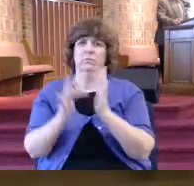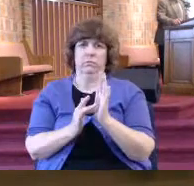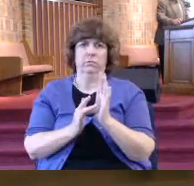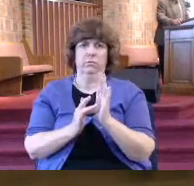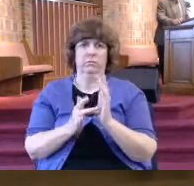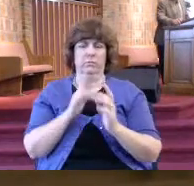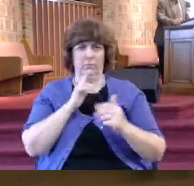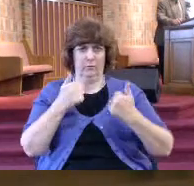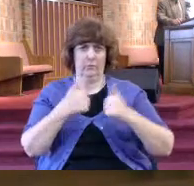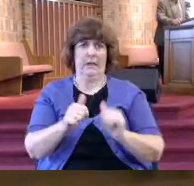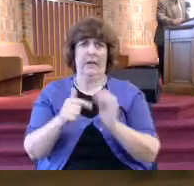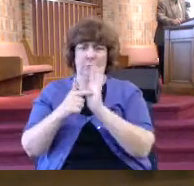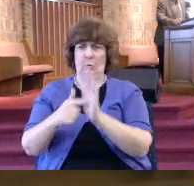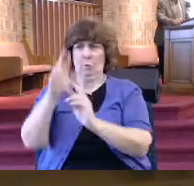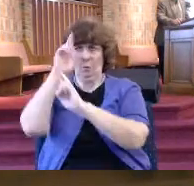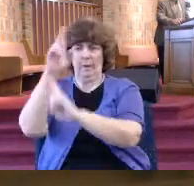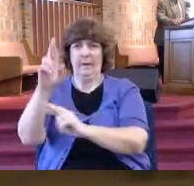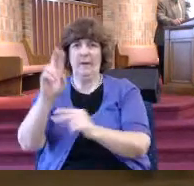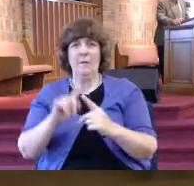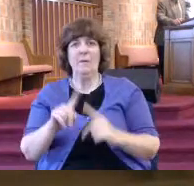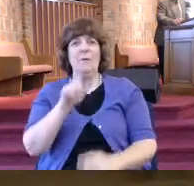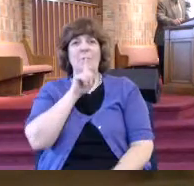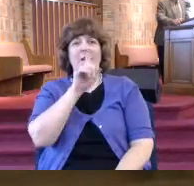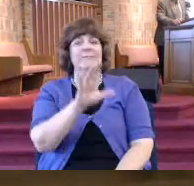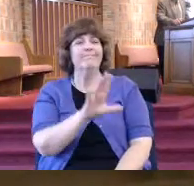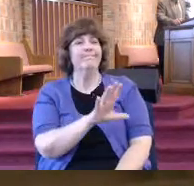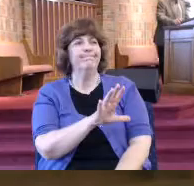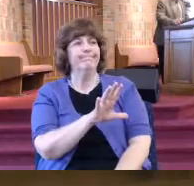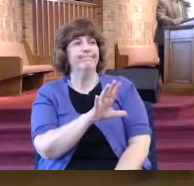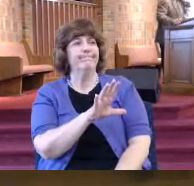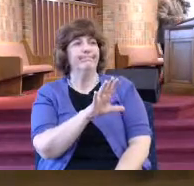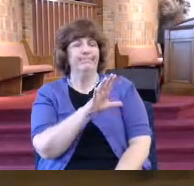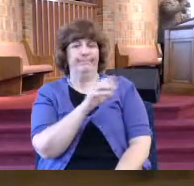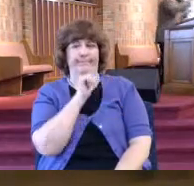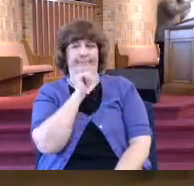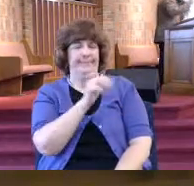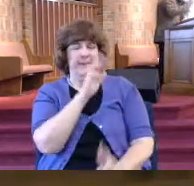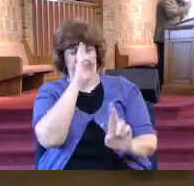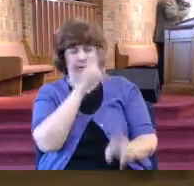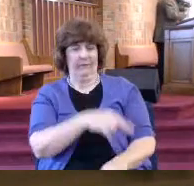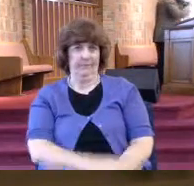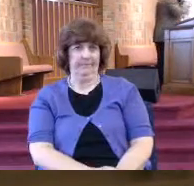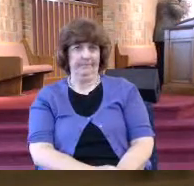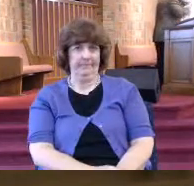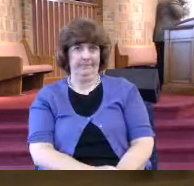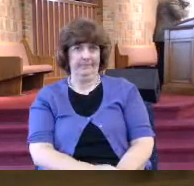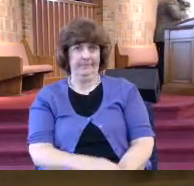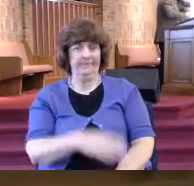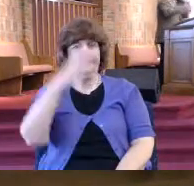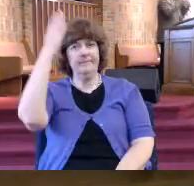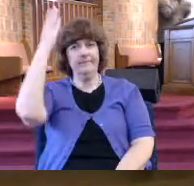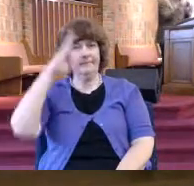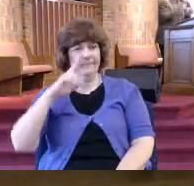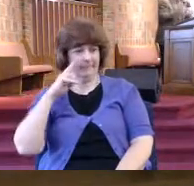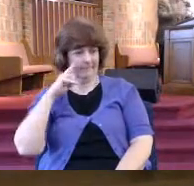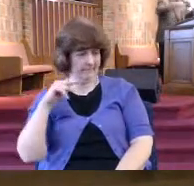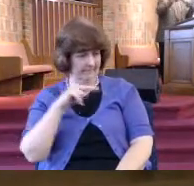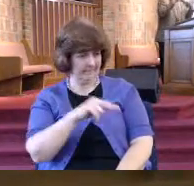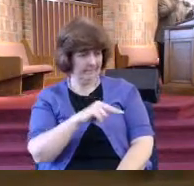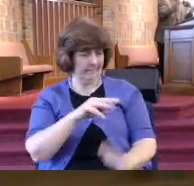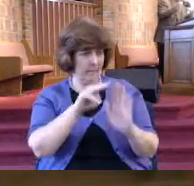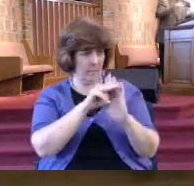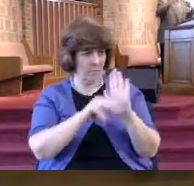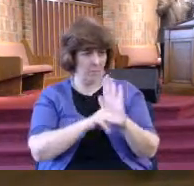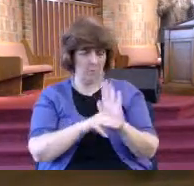But it was disrespectful in reality. Because God saw that Moses, Elijah,